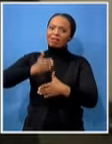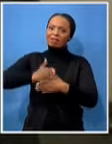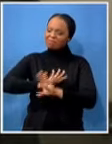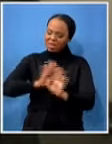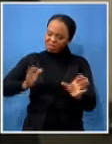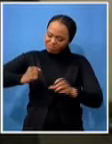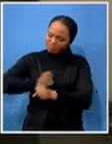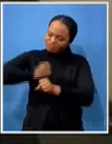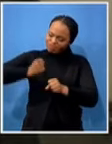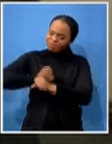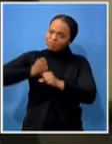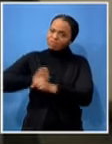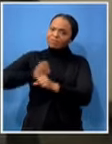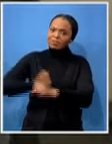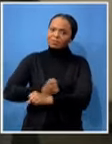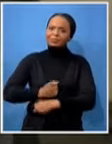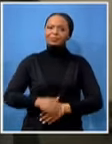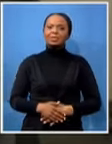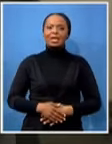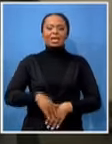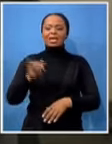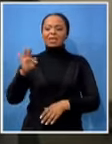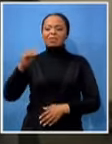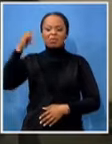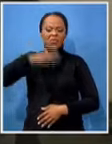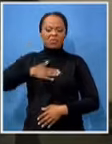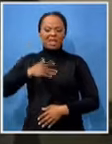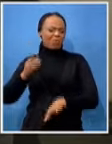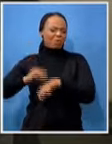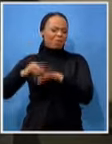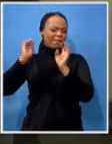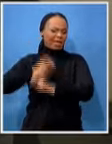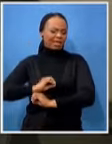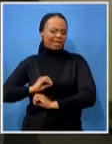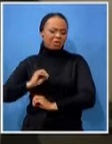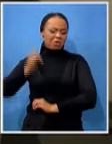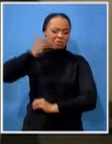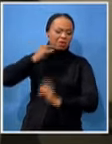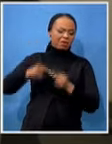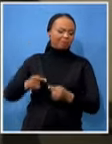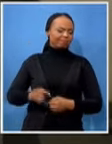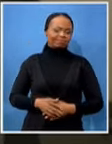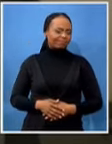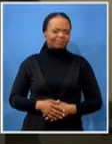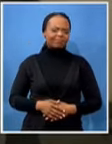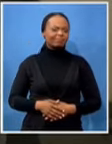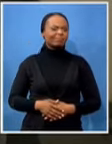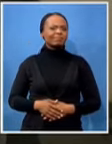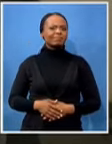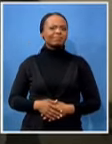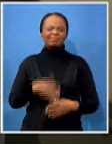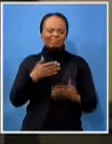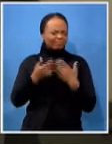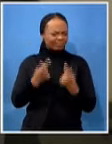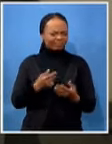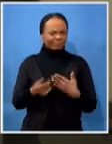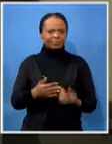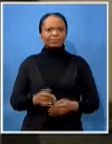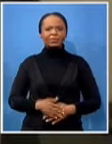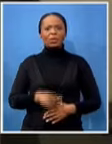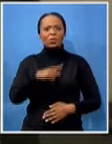the key issue is that the whole plan was there to put up all the oxygen pipes. But as you see every